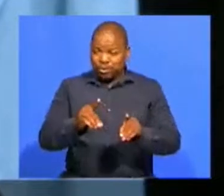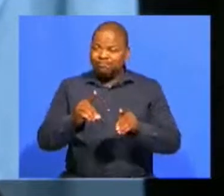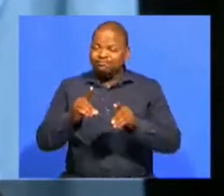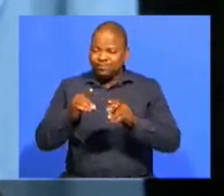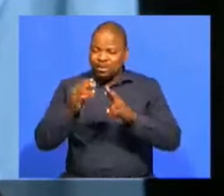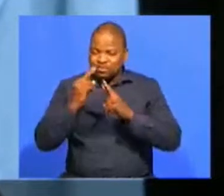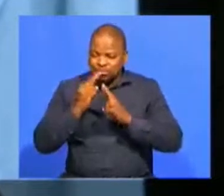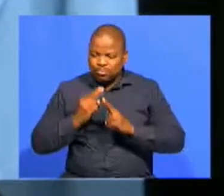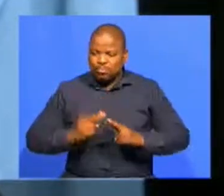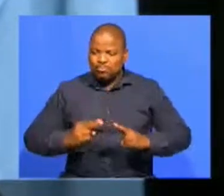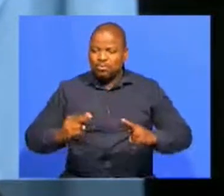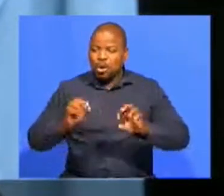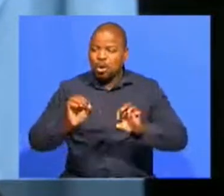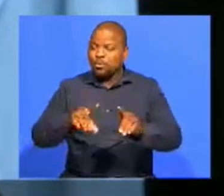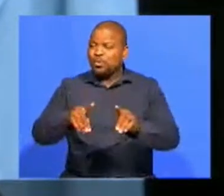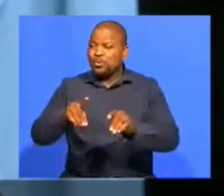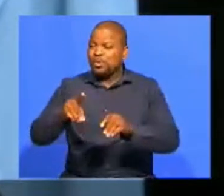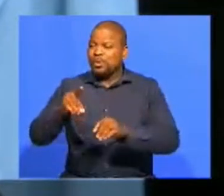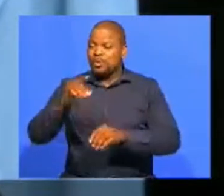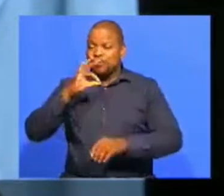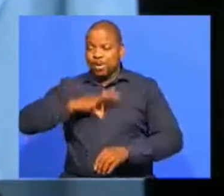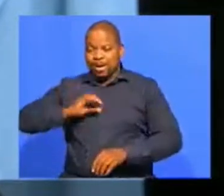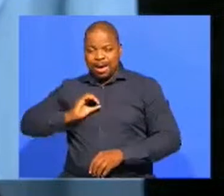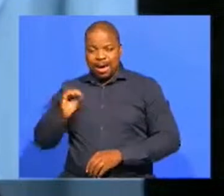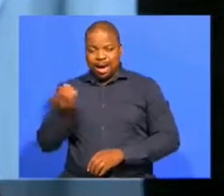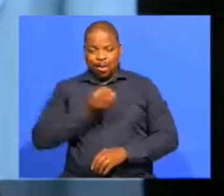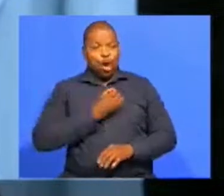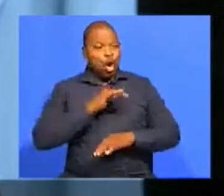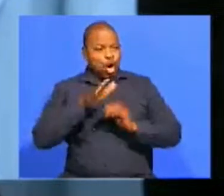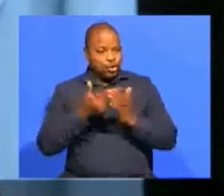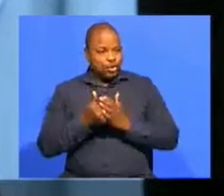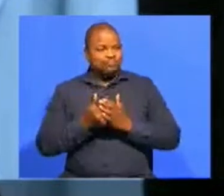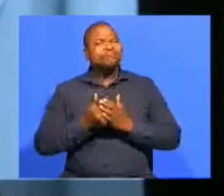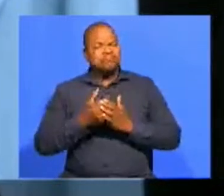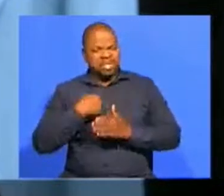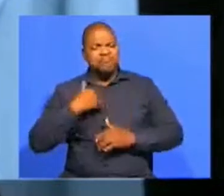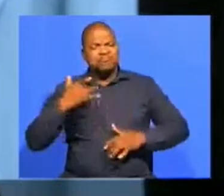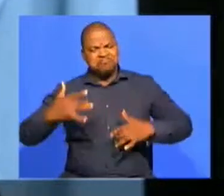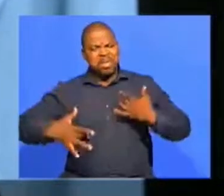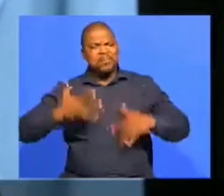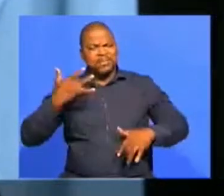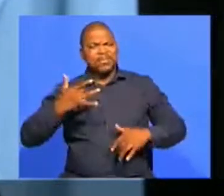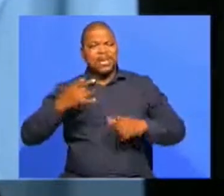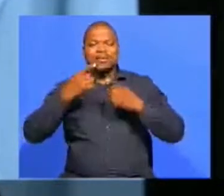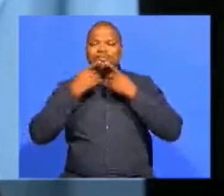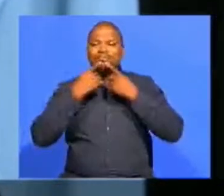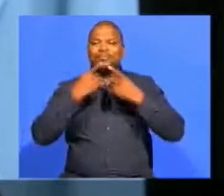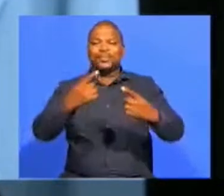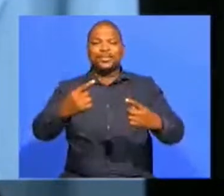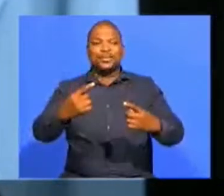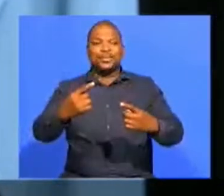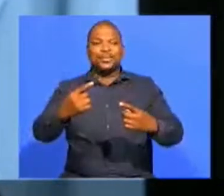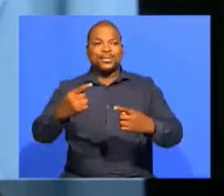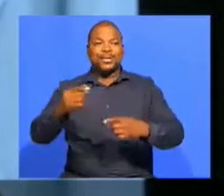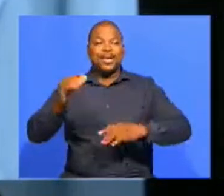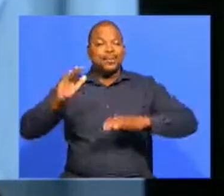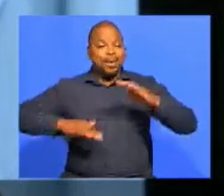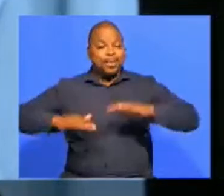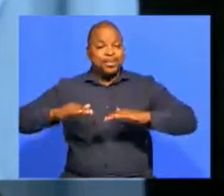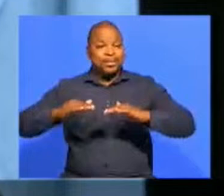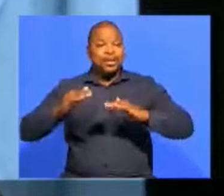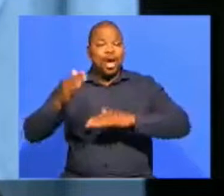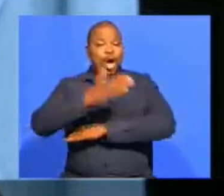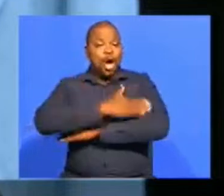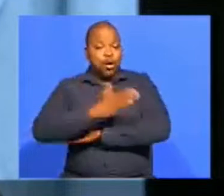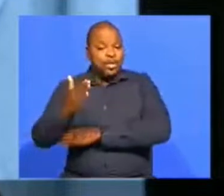harness opportunities for our mutual benefit. I'm excited to announce that the Bahamas is prepared